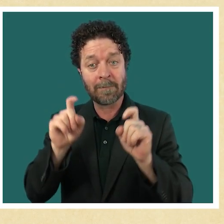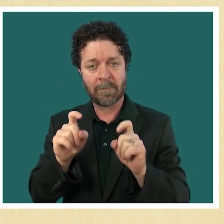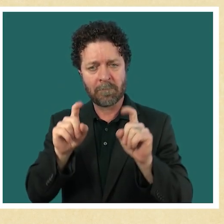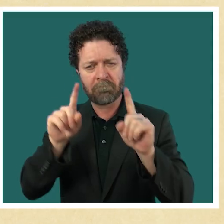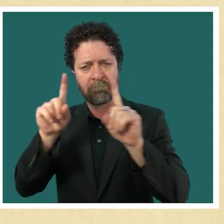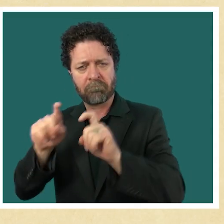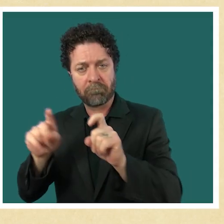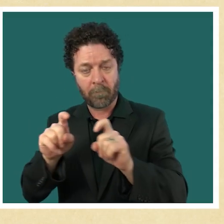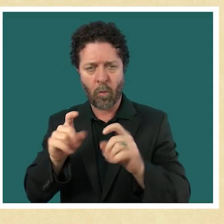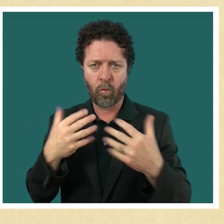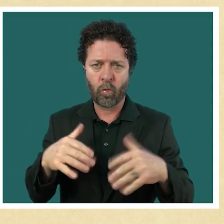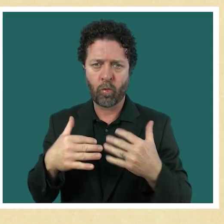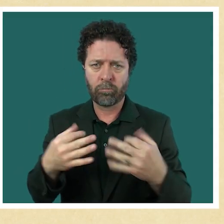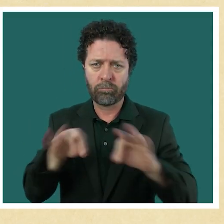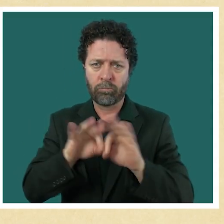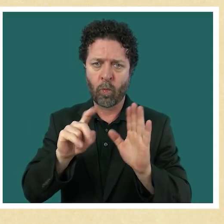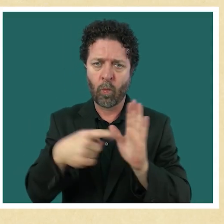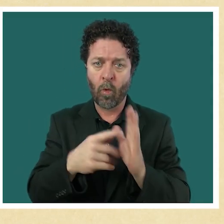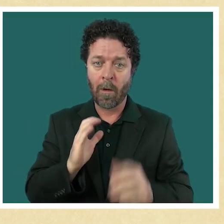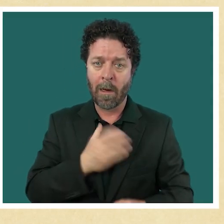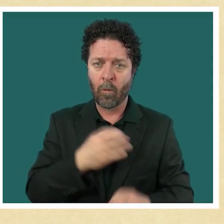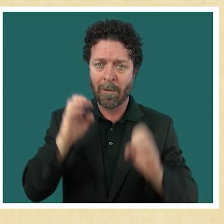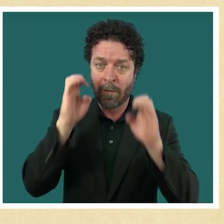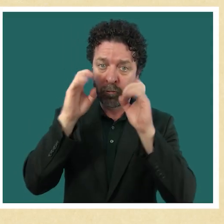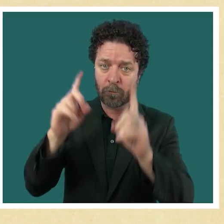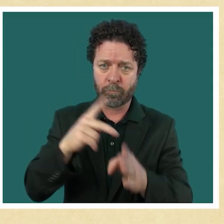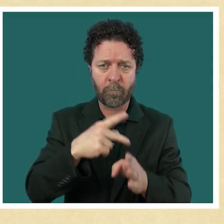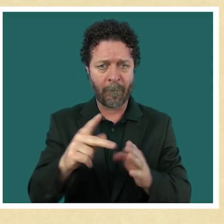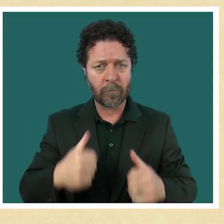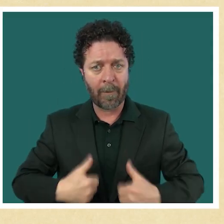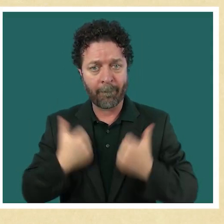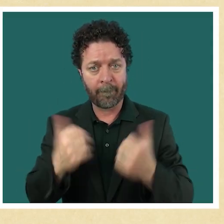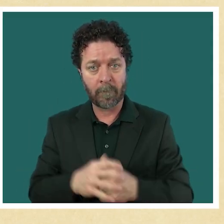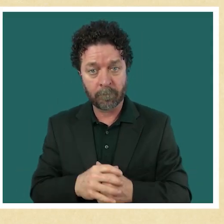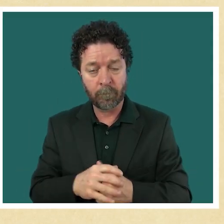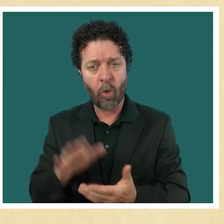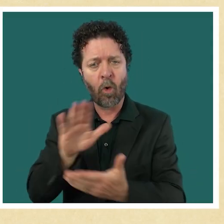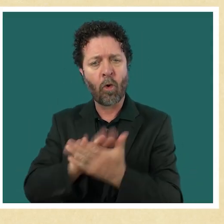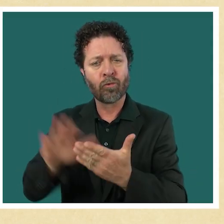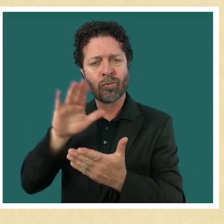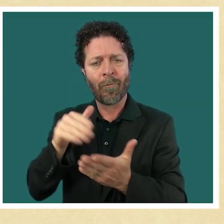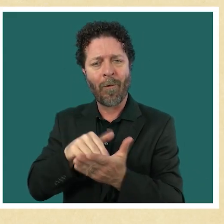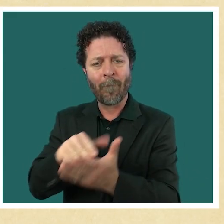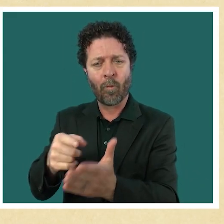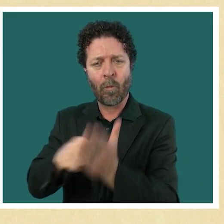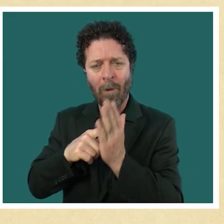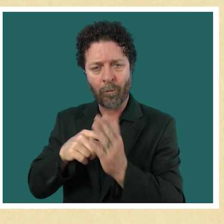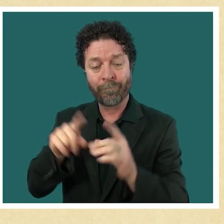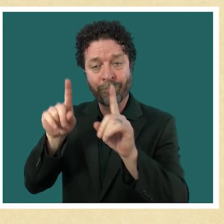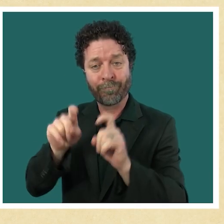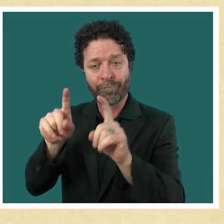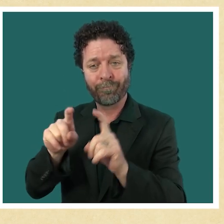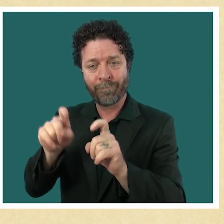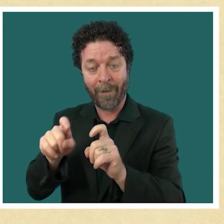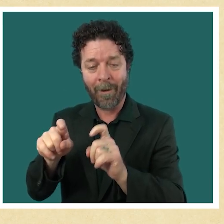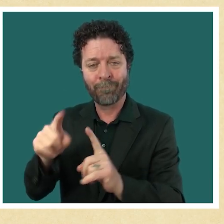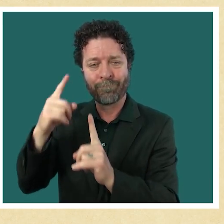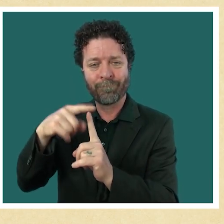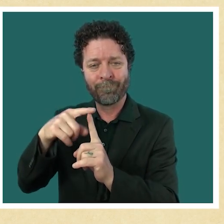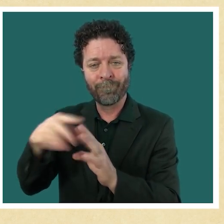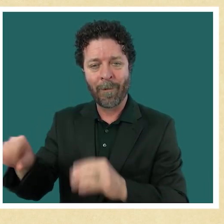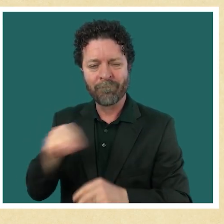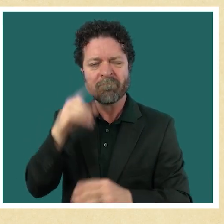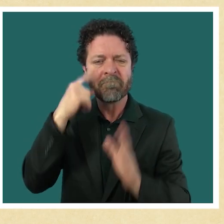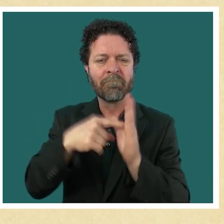Testing and examinations play a major role in both our educational and professional lives. Colleges often require scores